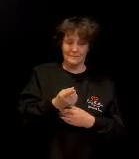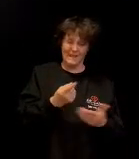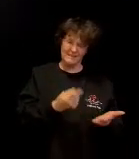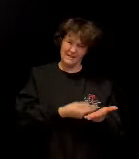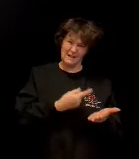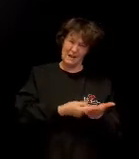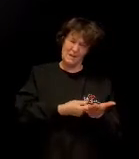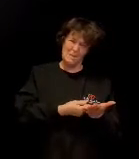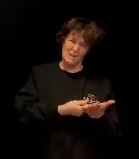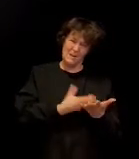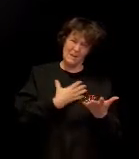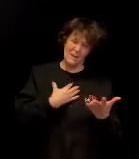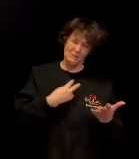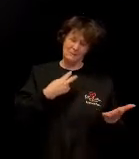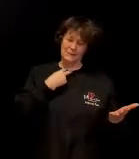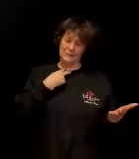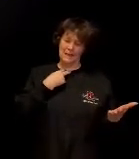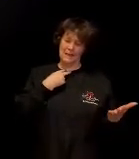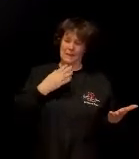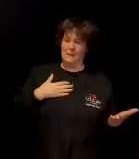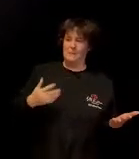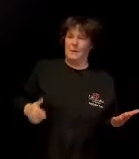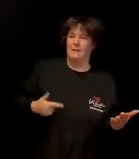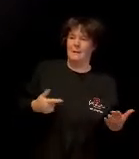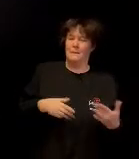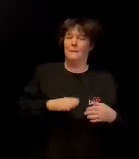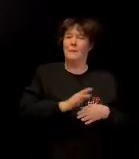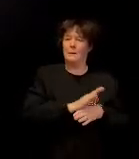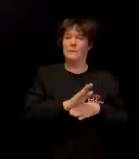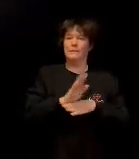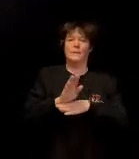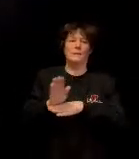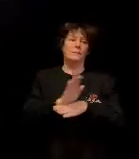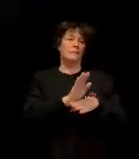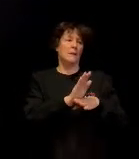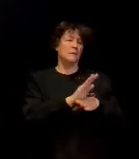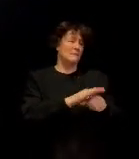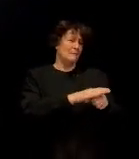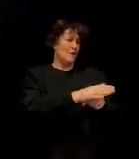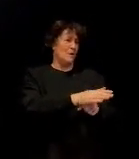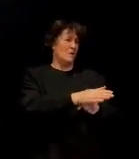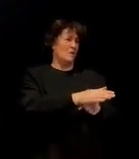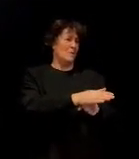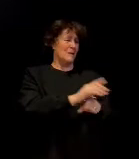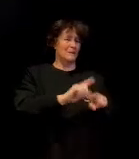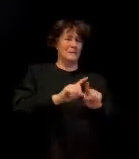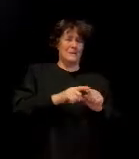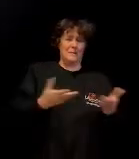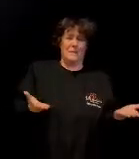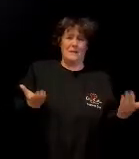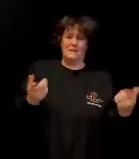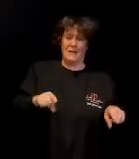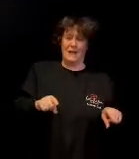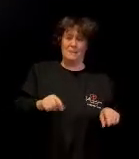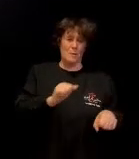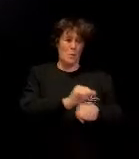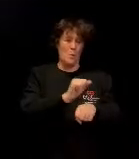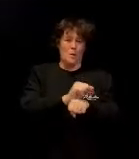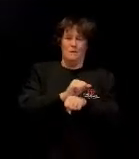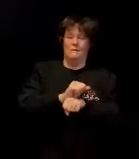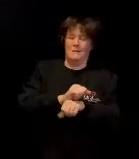Sometimes we get so caught up in our own lives and the busyness of our own lives and the things that the kids are doing, the things that our work is asking us